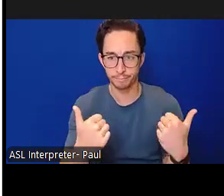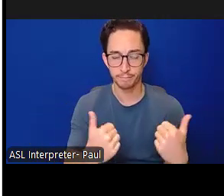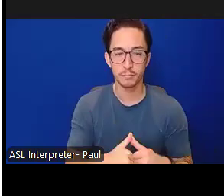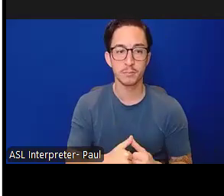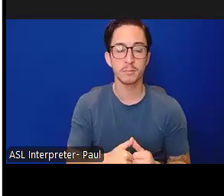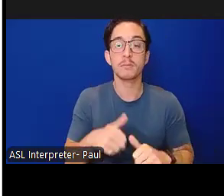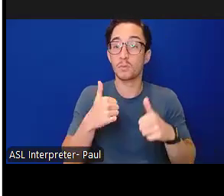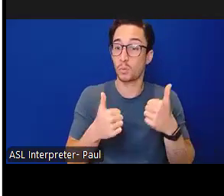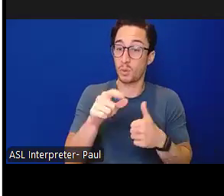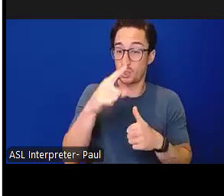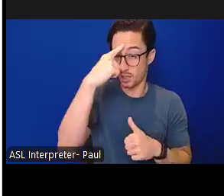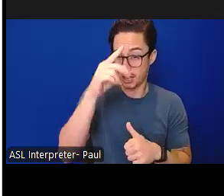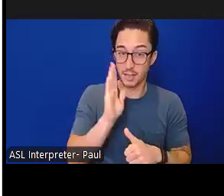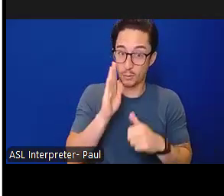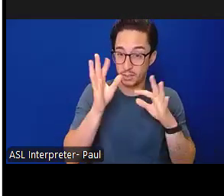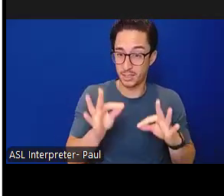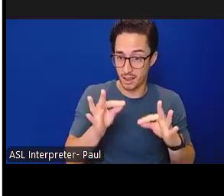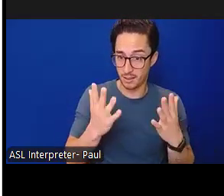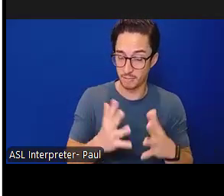Which one do you think I'm going to decide?